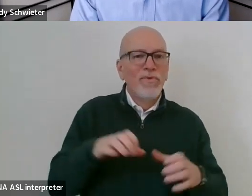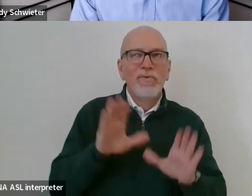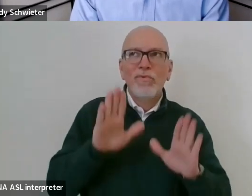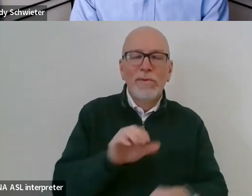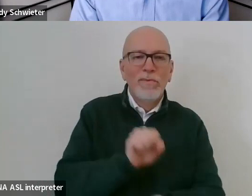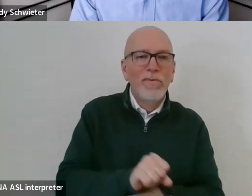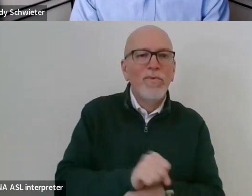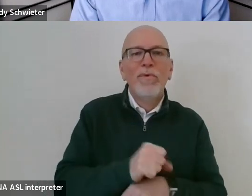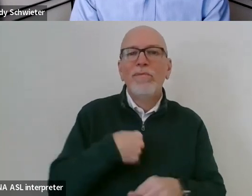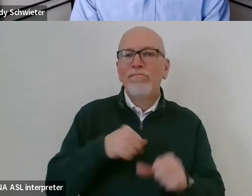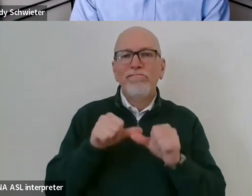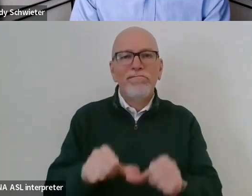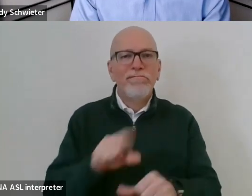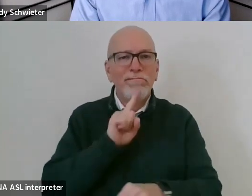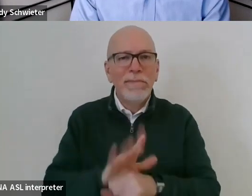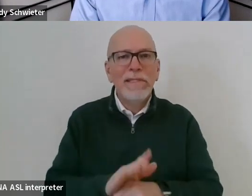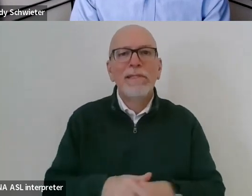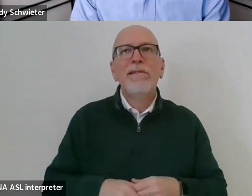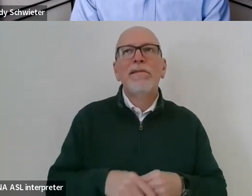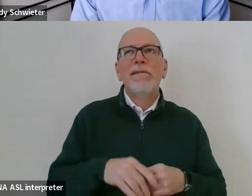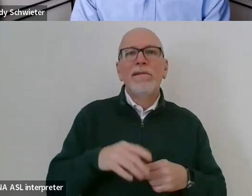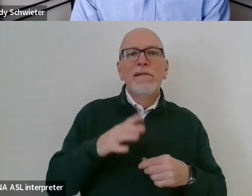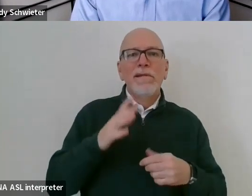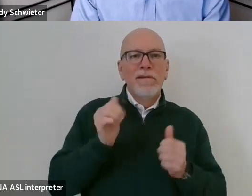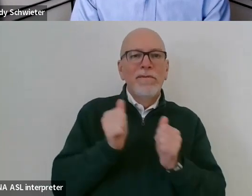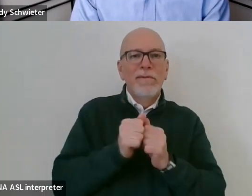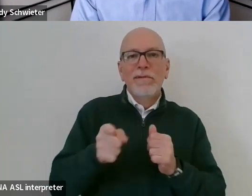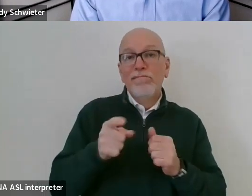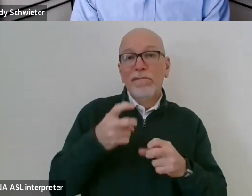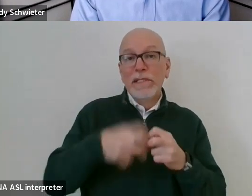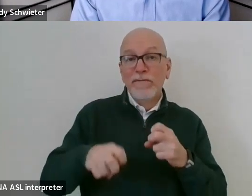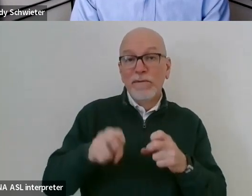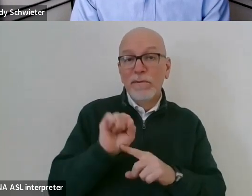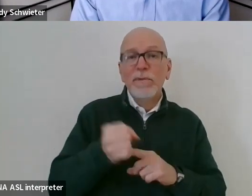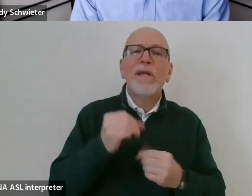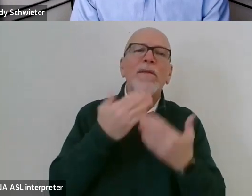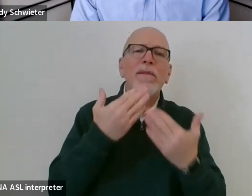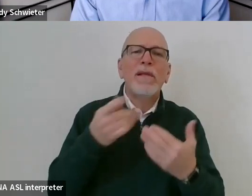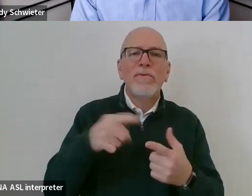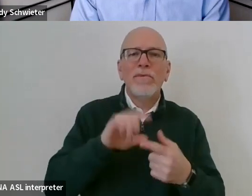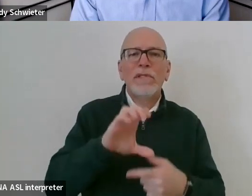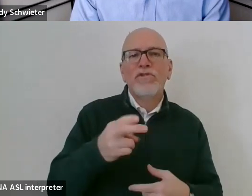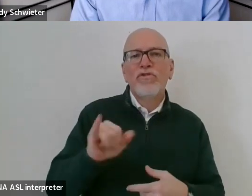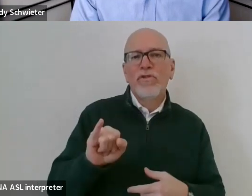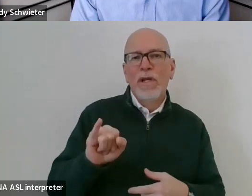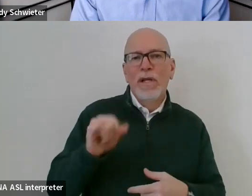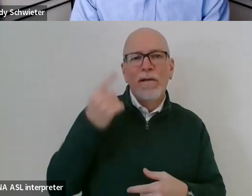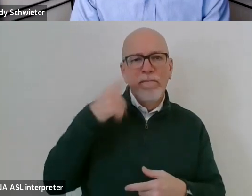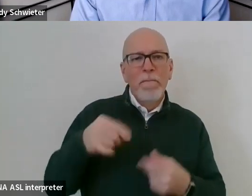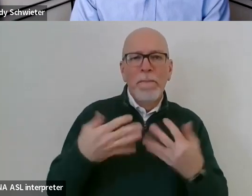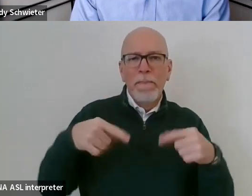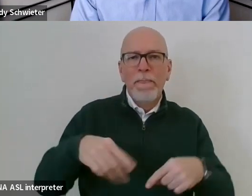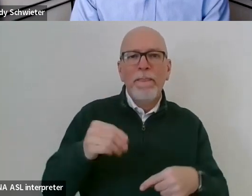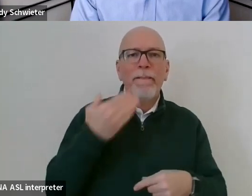and remain committed under difficult and pressing circumstances. Thank you also to CCHI for the opportunity, and thank you